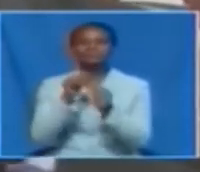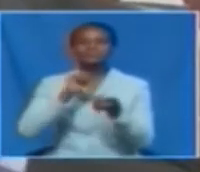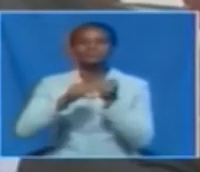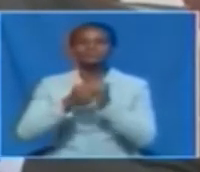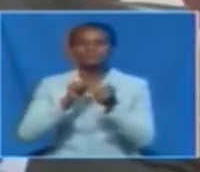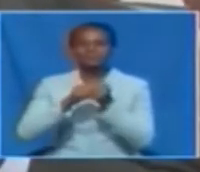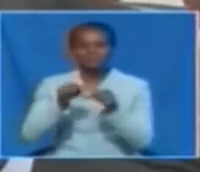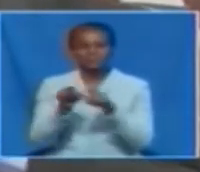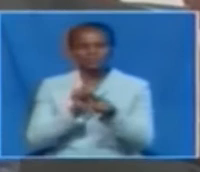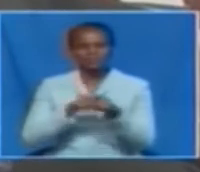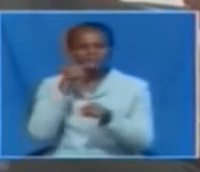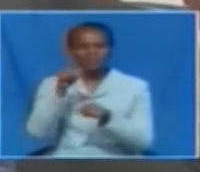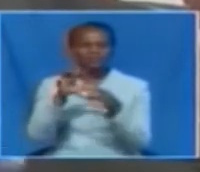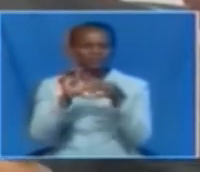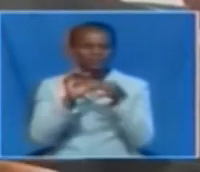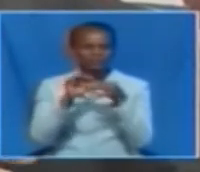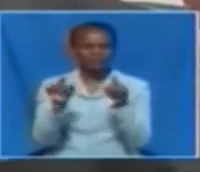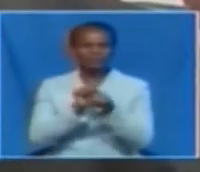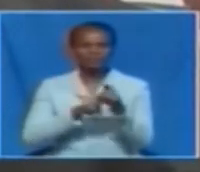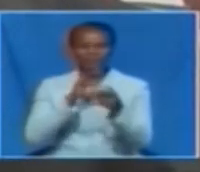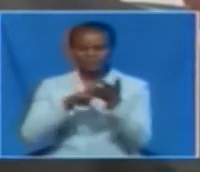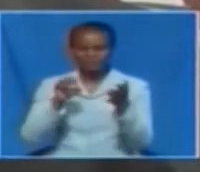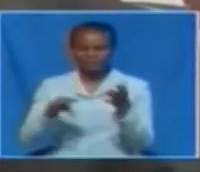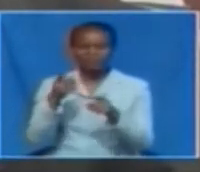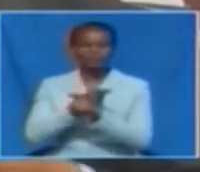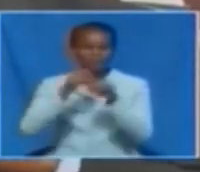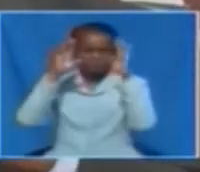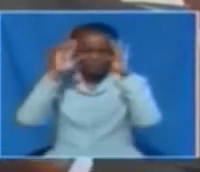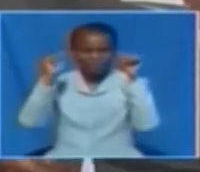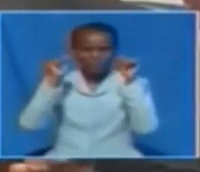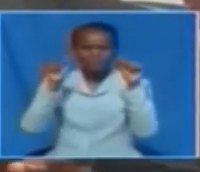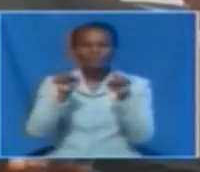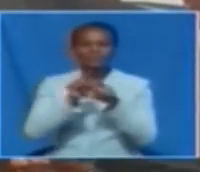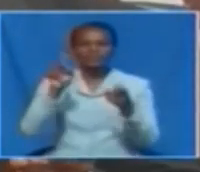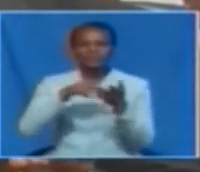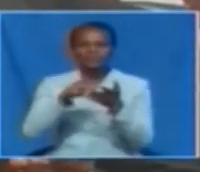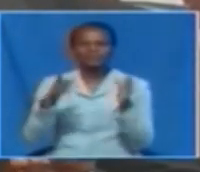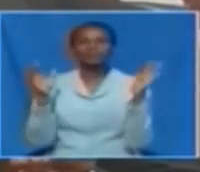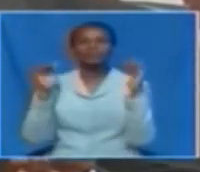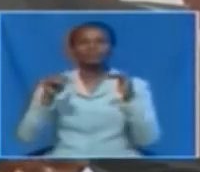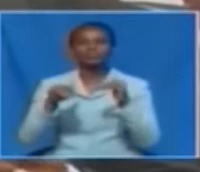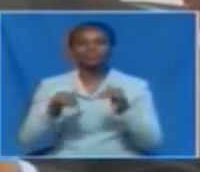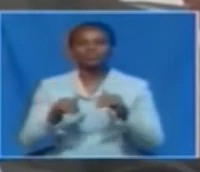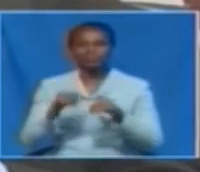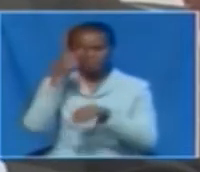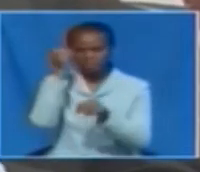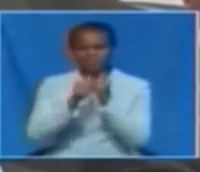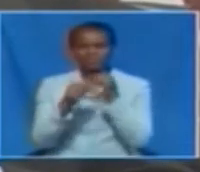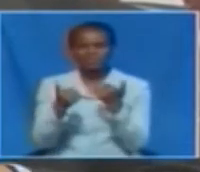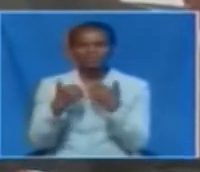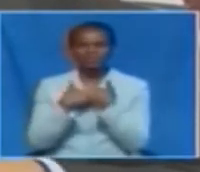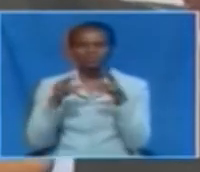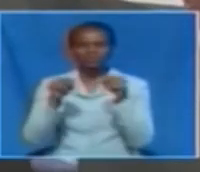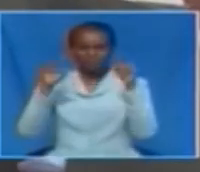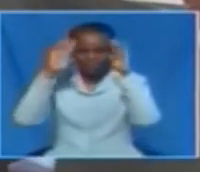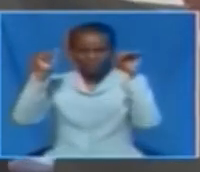they to be more united. And they removed him from the presidency. And the party began to collapse because now there was no precedent.